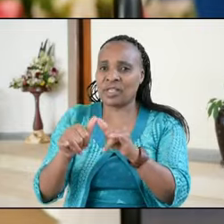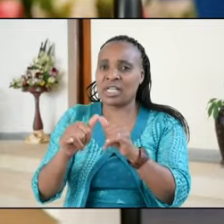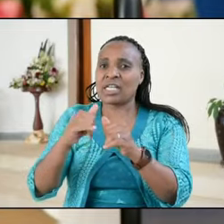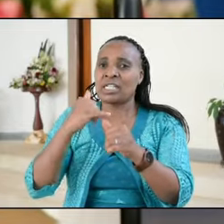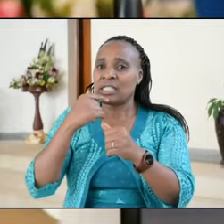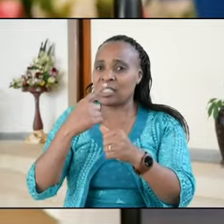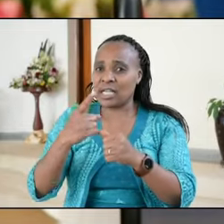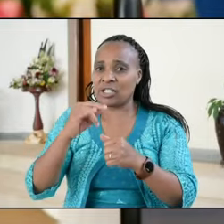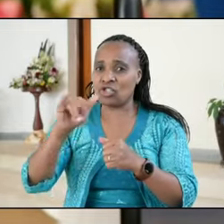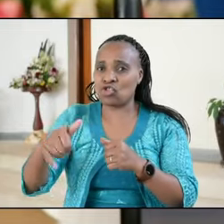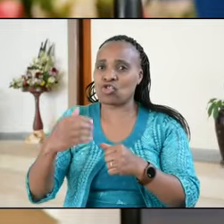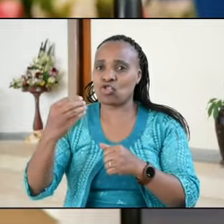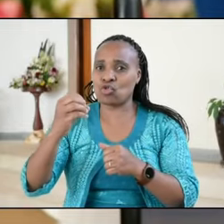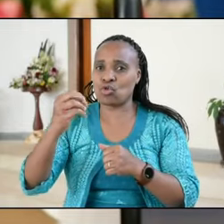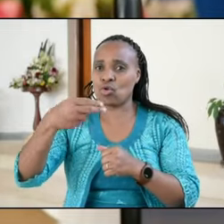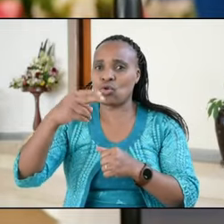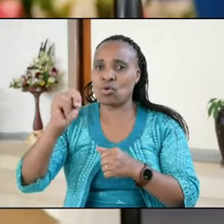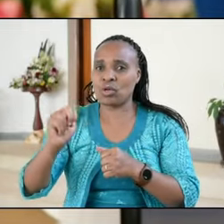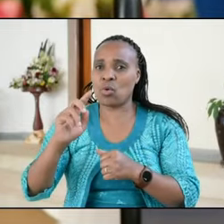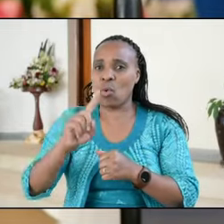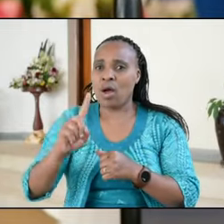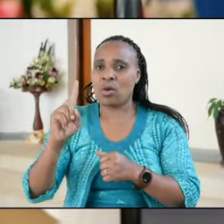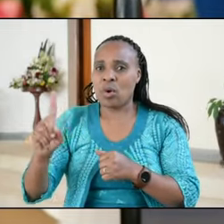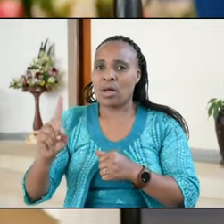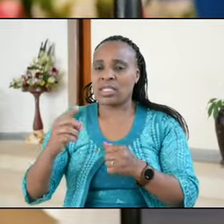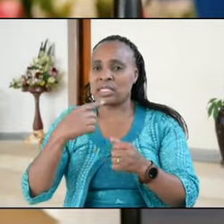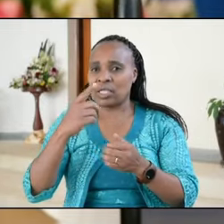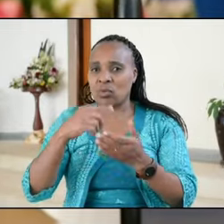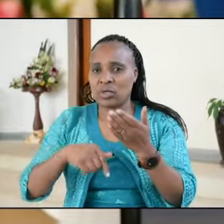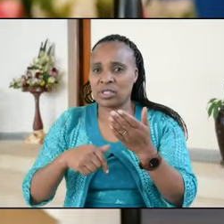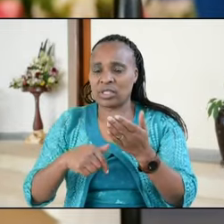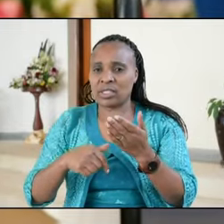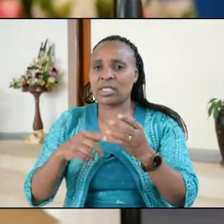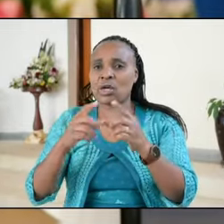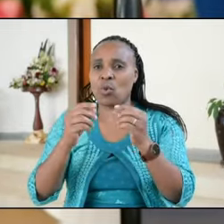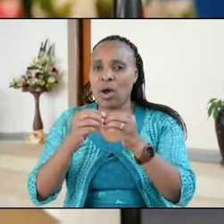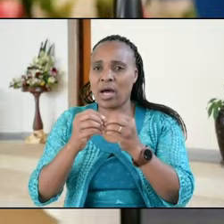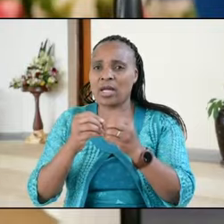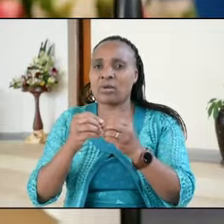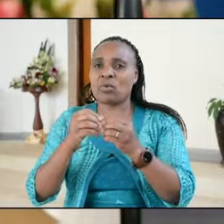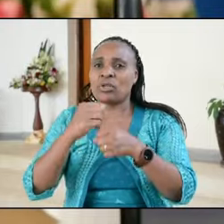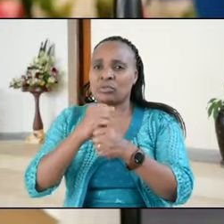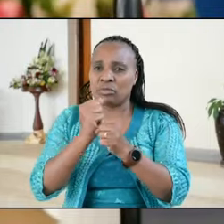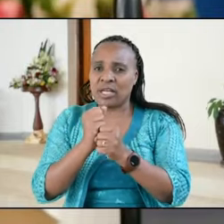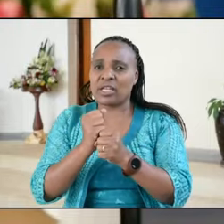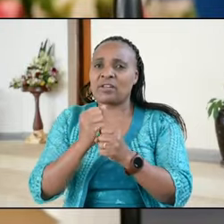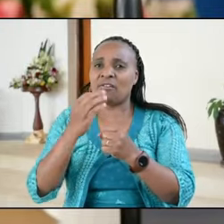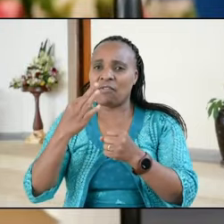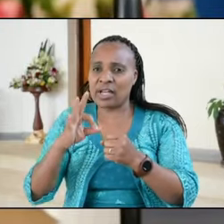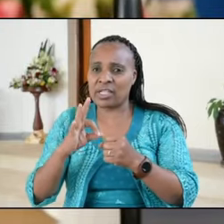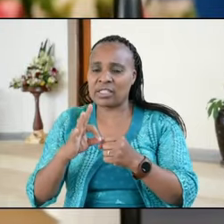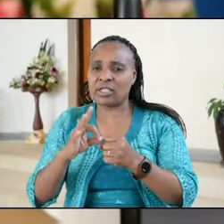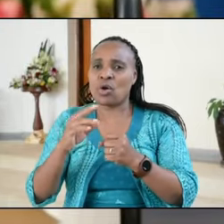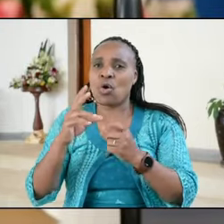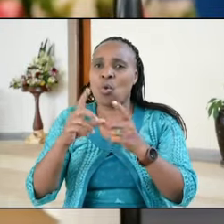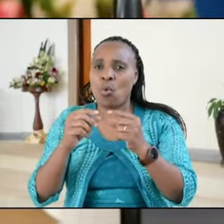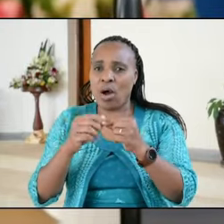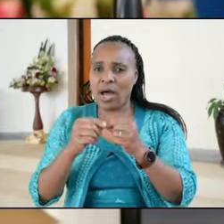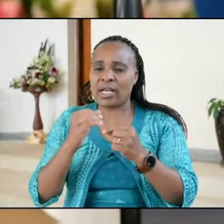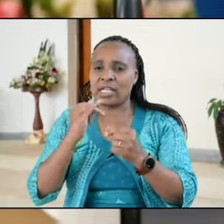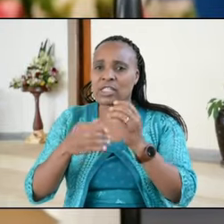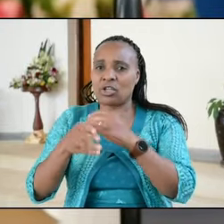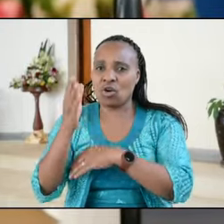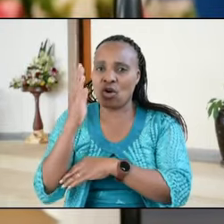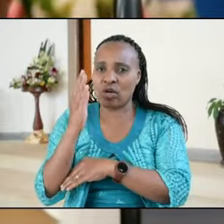in the beginning was the word was with God, the word was God. 1:14, the word was made flesh, dwelt among us, and we saw his